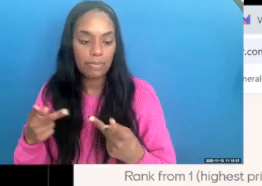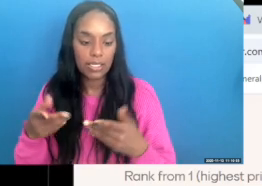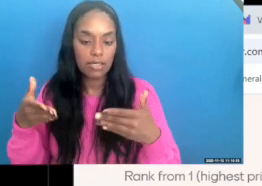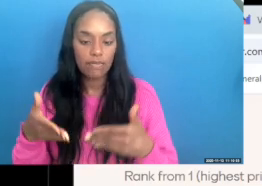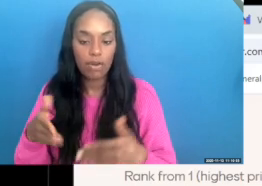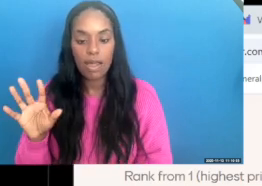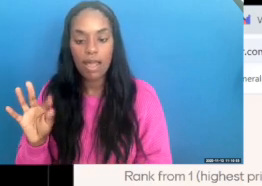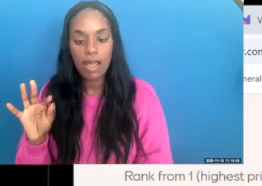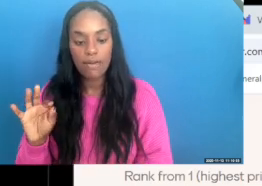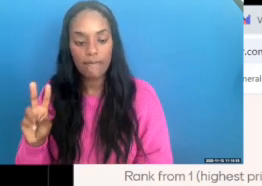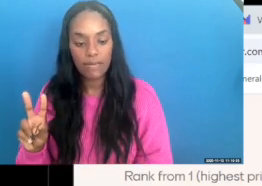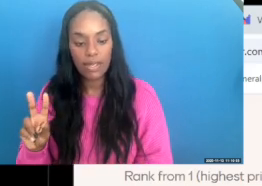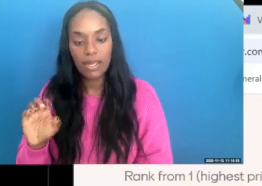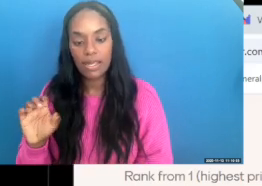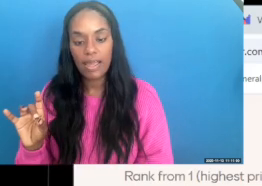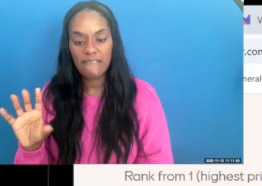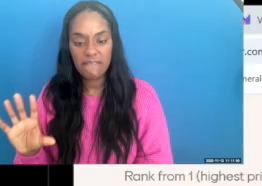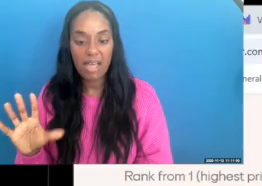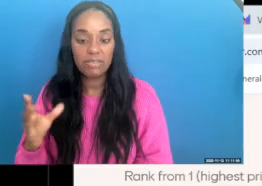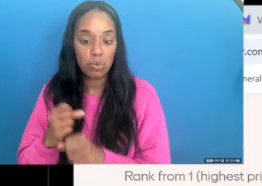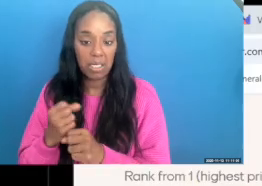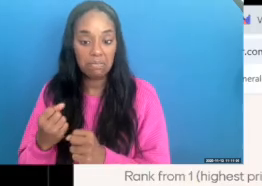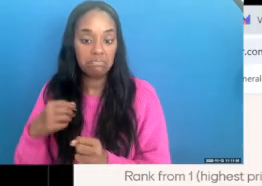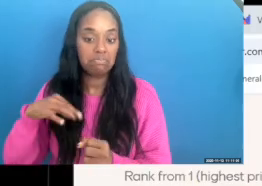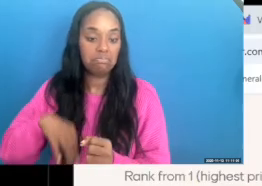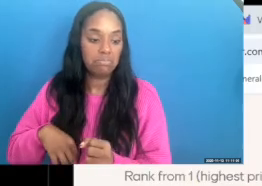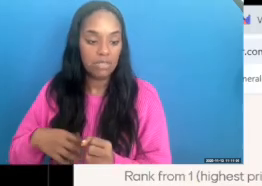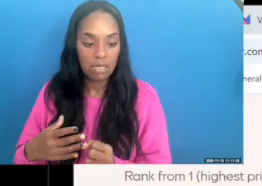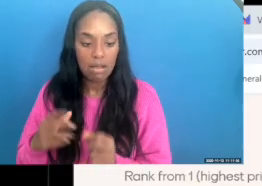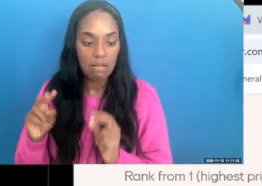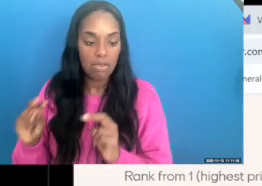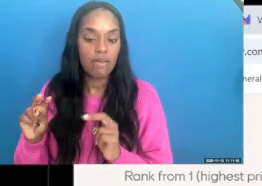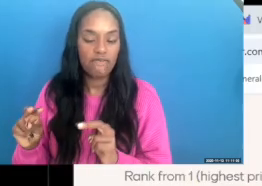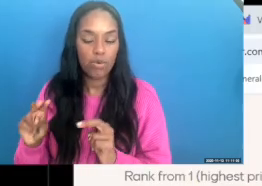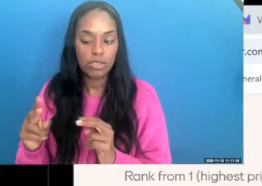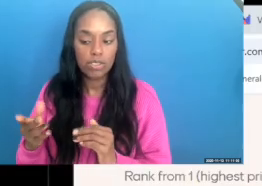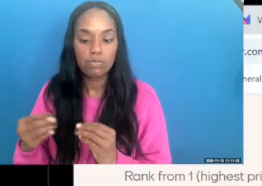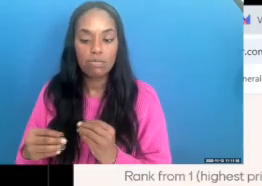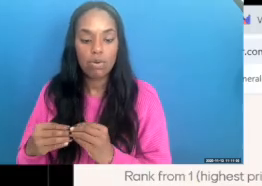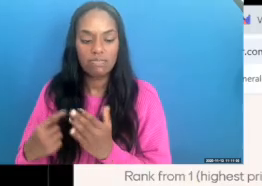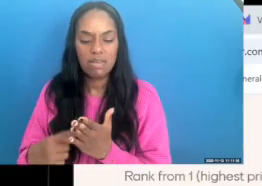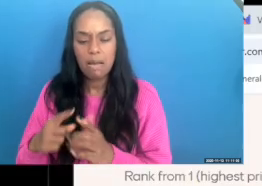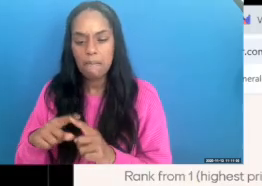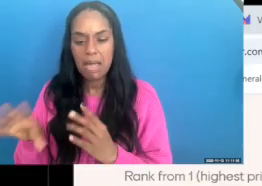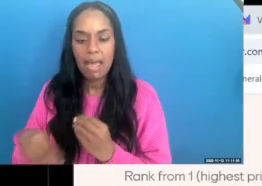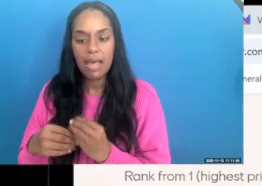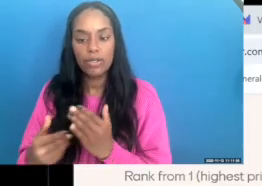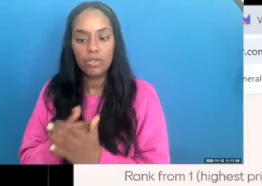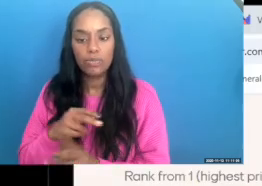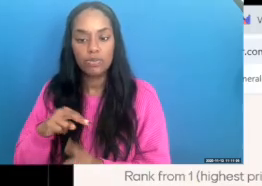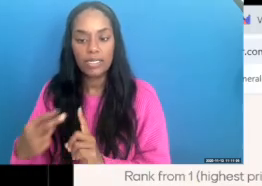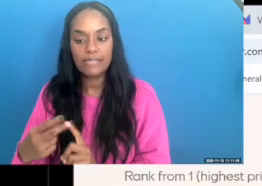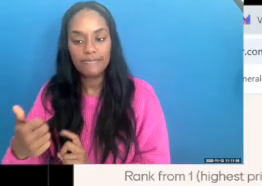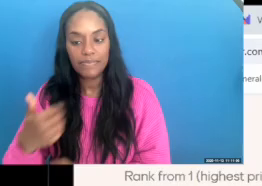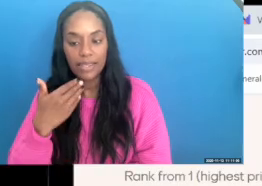mileage average as a place to focus FFVs and E85 and get a lot of bang for the buck there. So look forward to